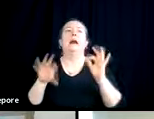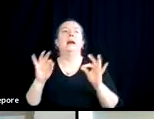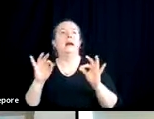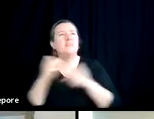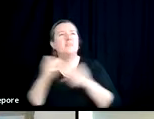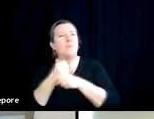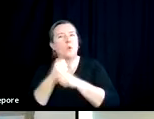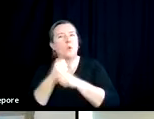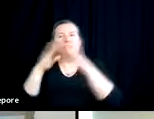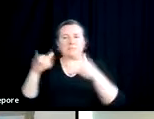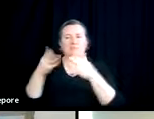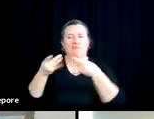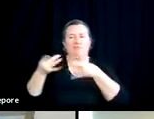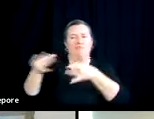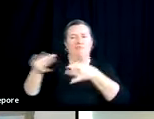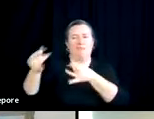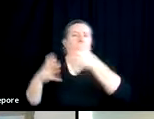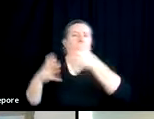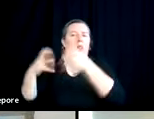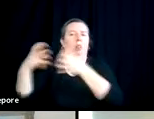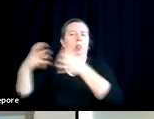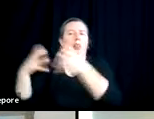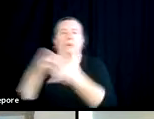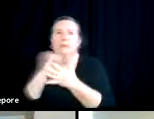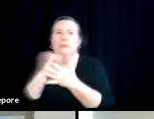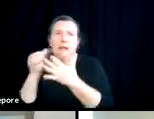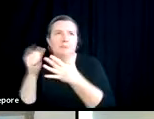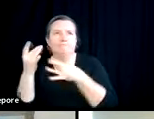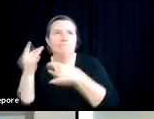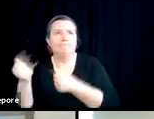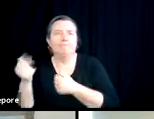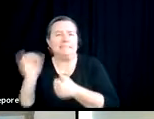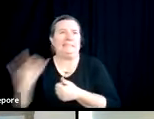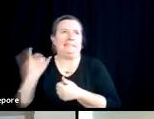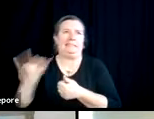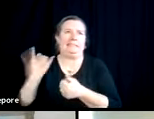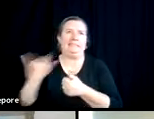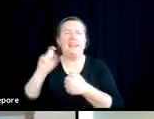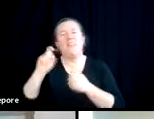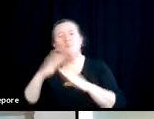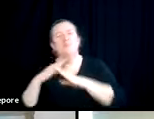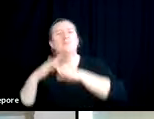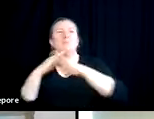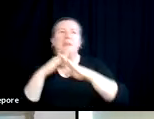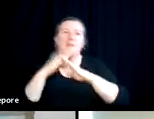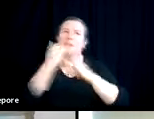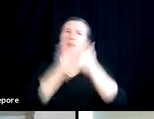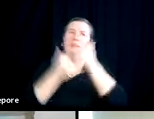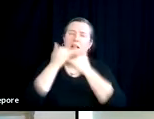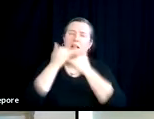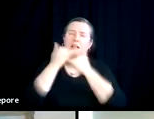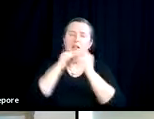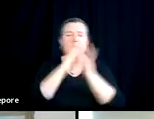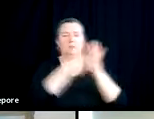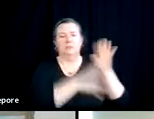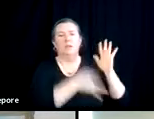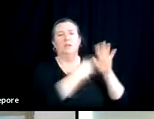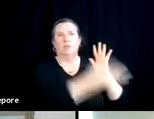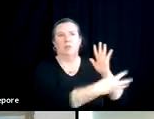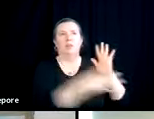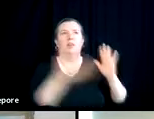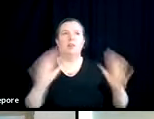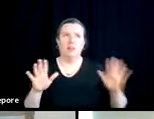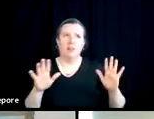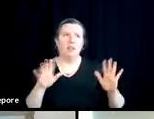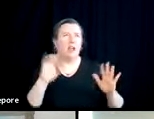end to prevent scheduling errors, and also offer further training to the agents so that they can best